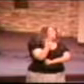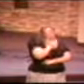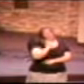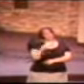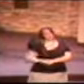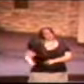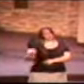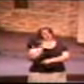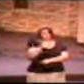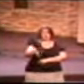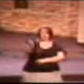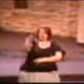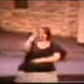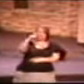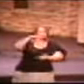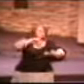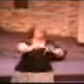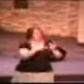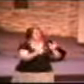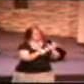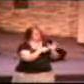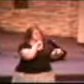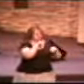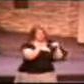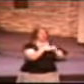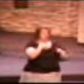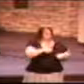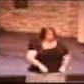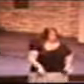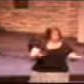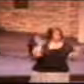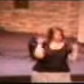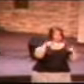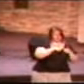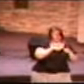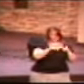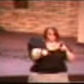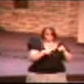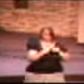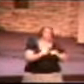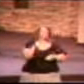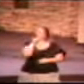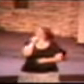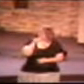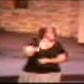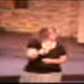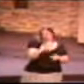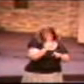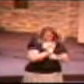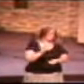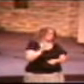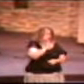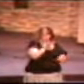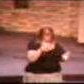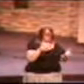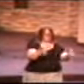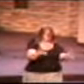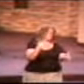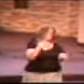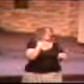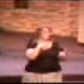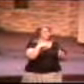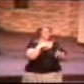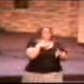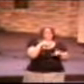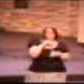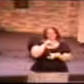kingdom of God means it is about sacrifice it is about not getting your way undivided